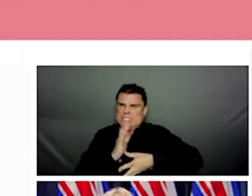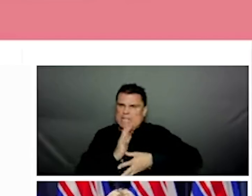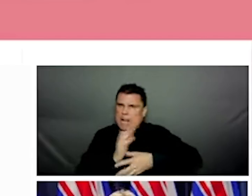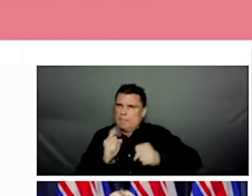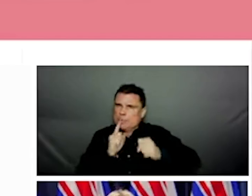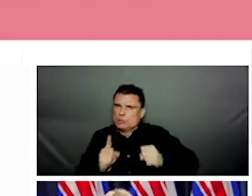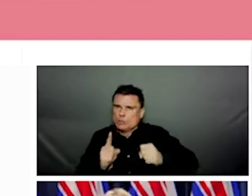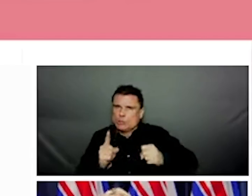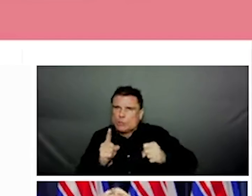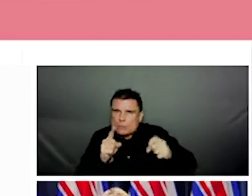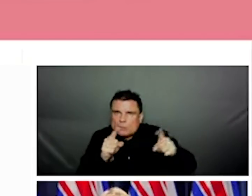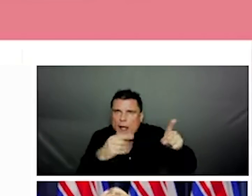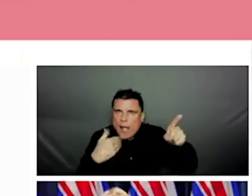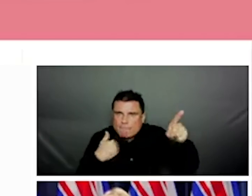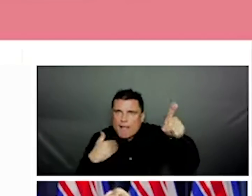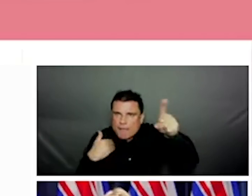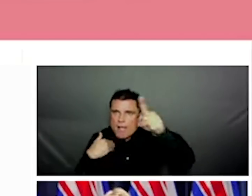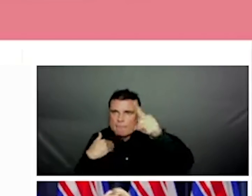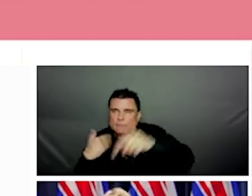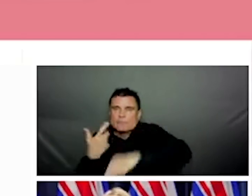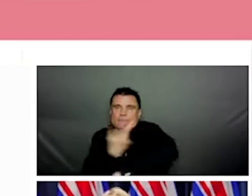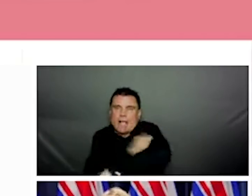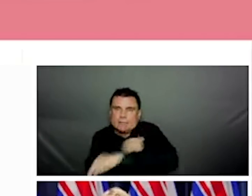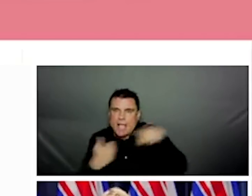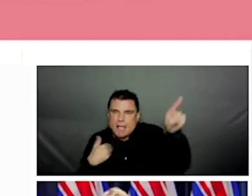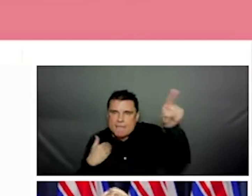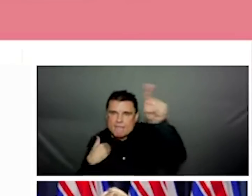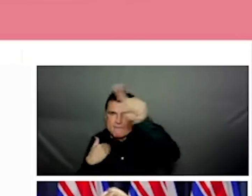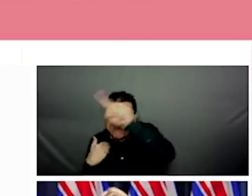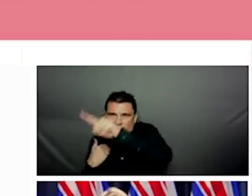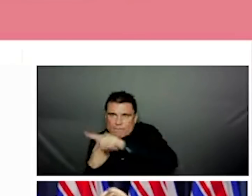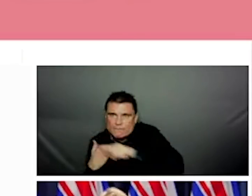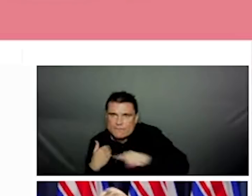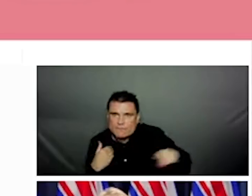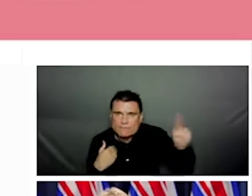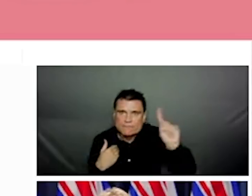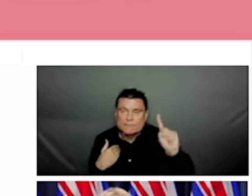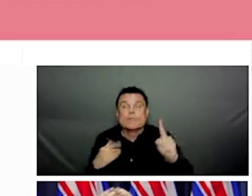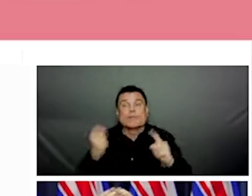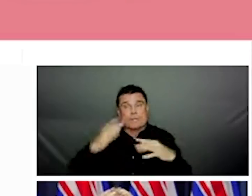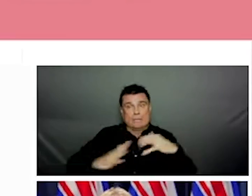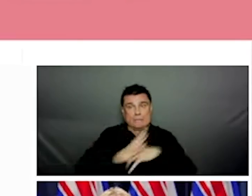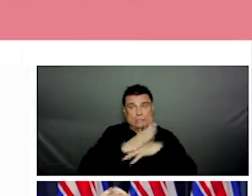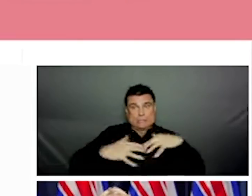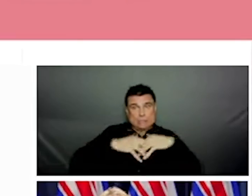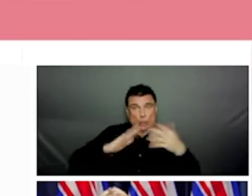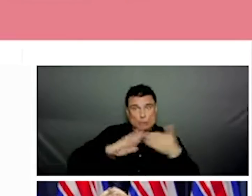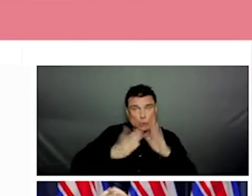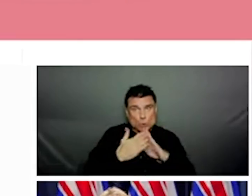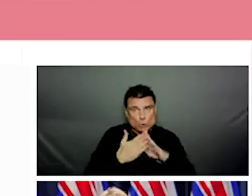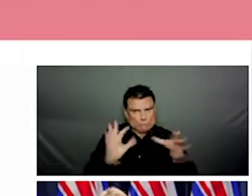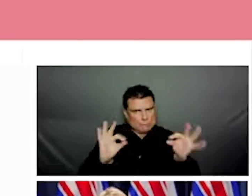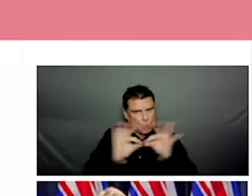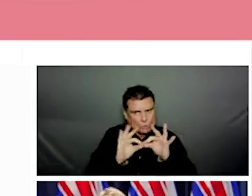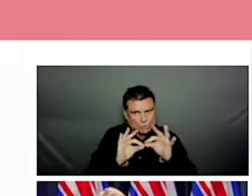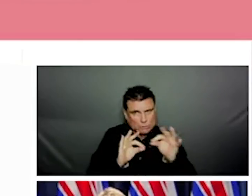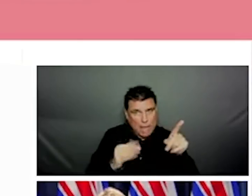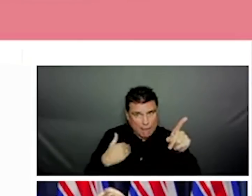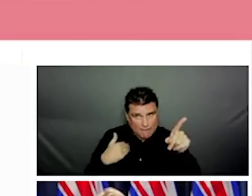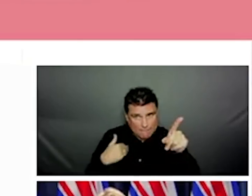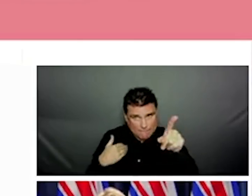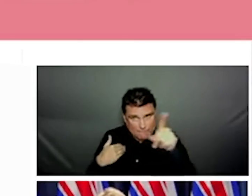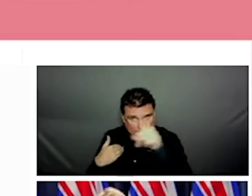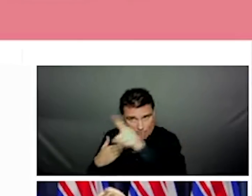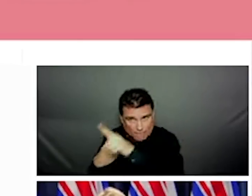sites directly, and makes it much easier for us to provide vaccination, particularly in some of our smaller communities,